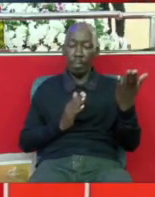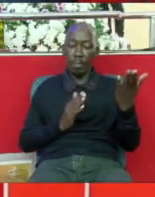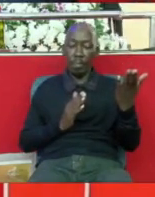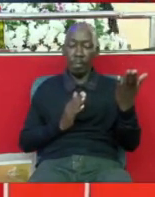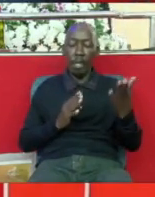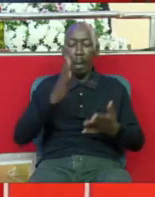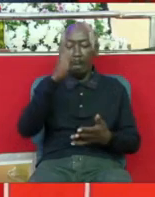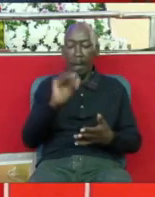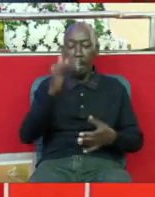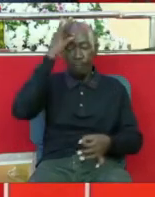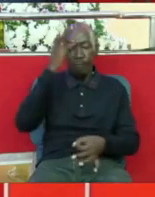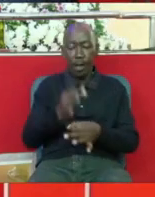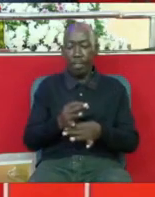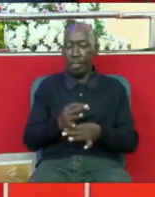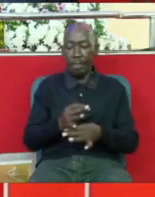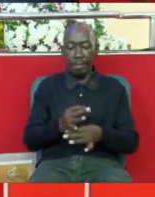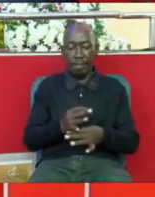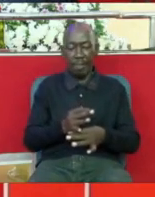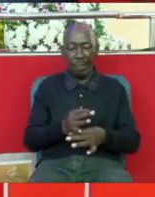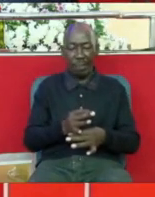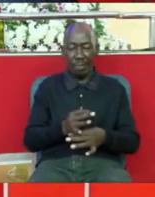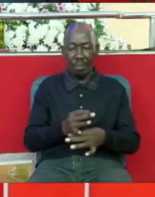By faith. Kwa imani.